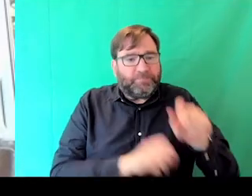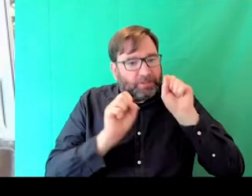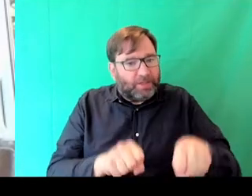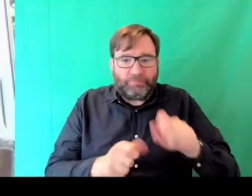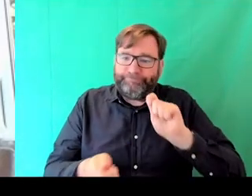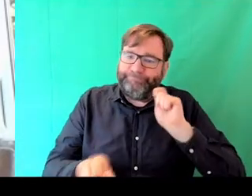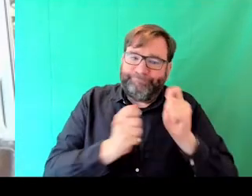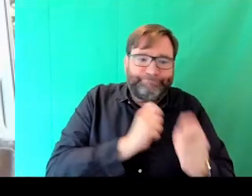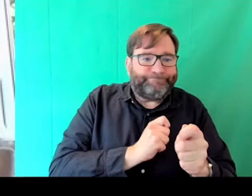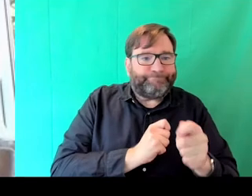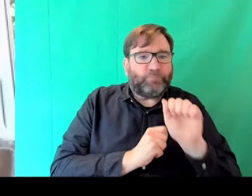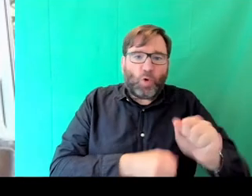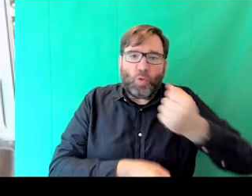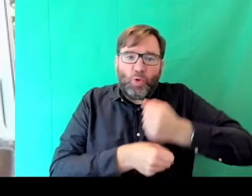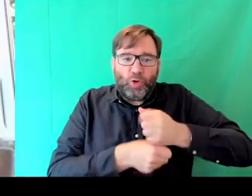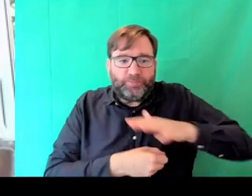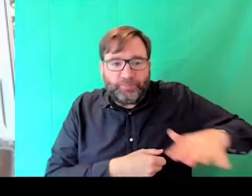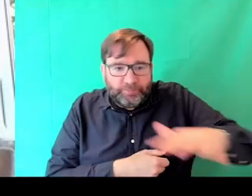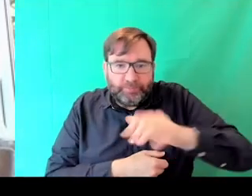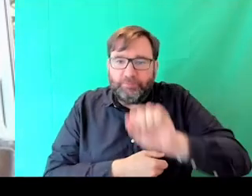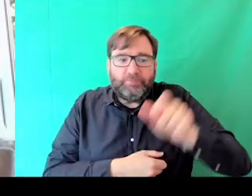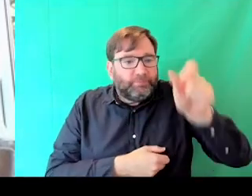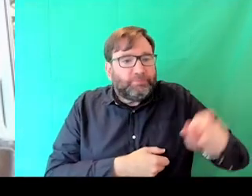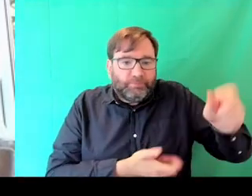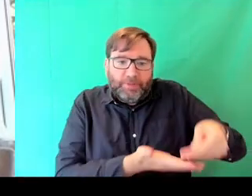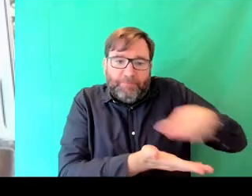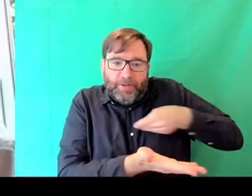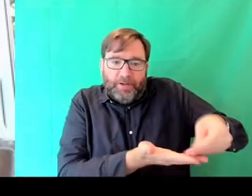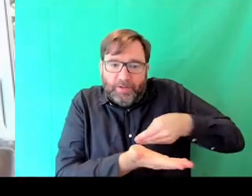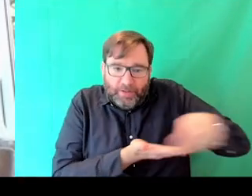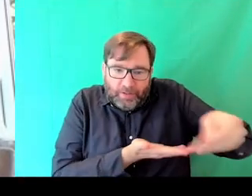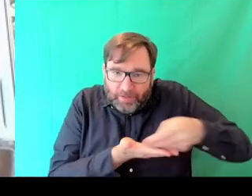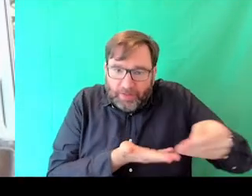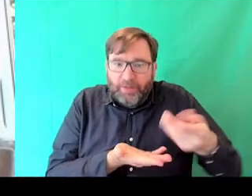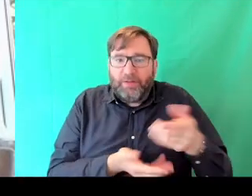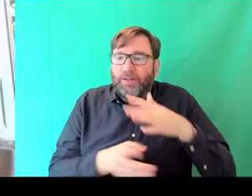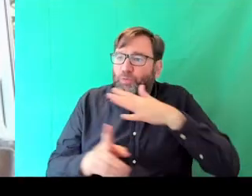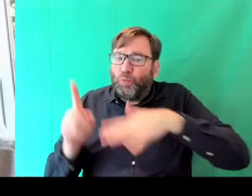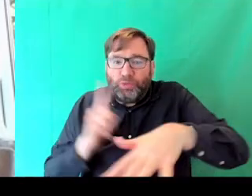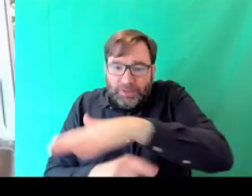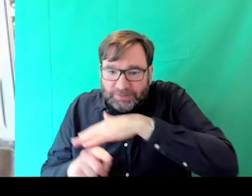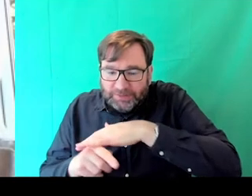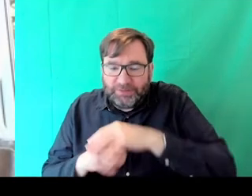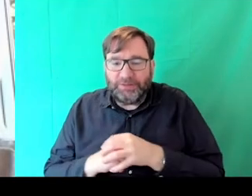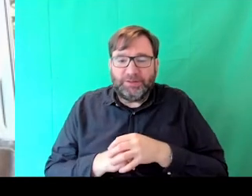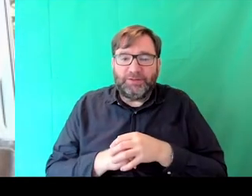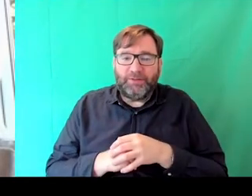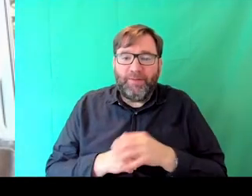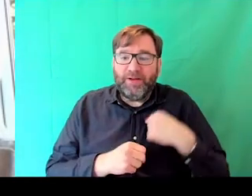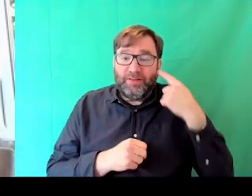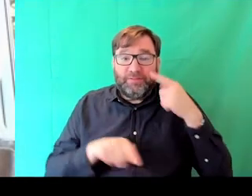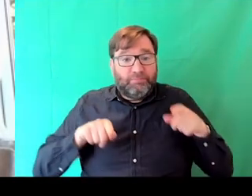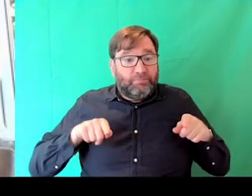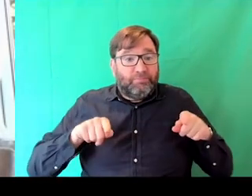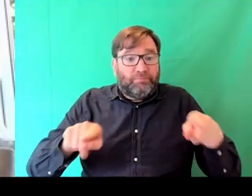Anna and Tucker will be very aware that in training and in your performance, you're always trying to find those marginal gains,